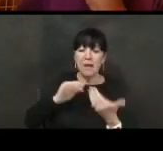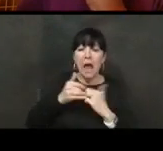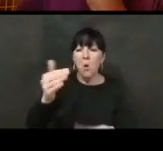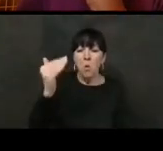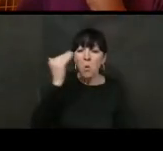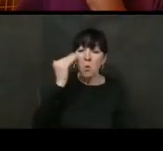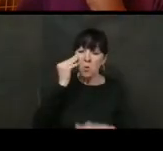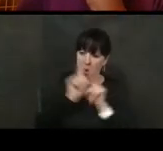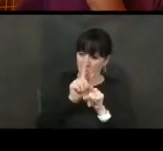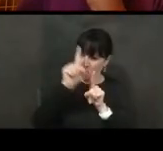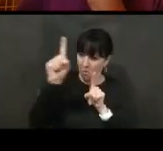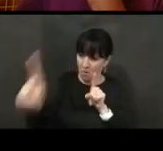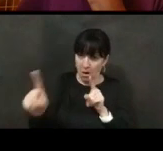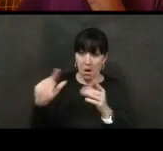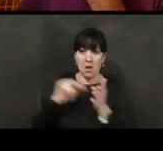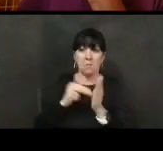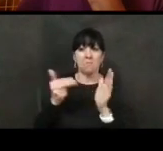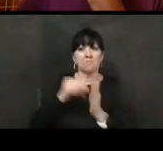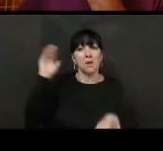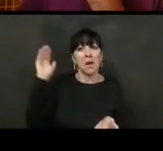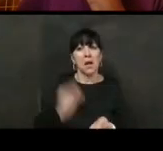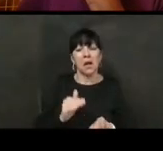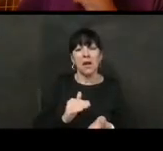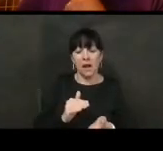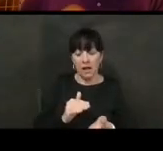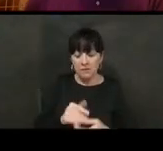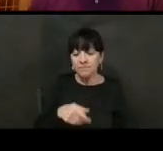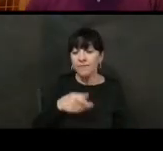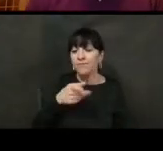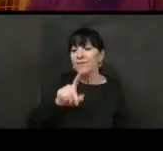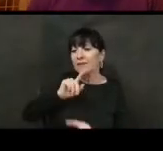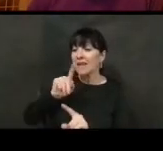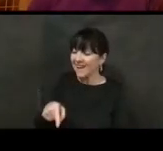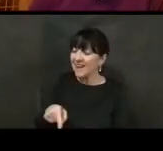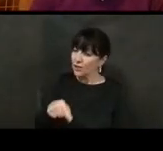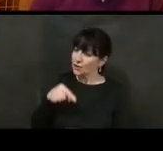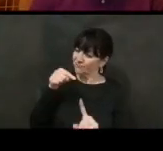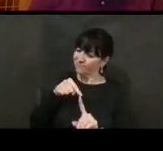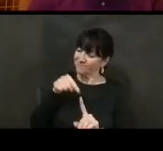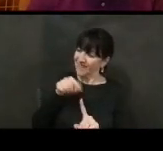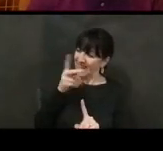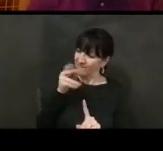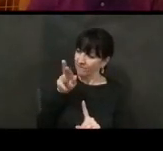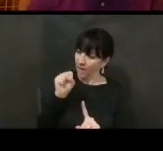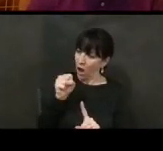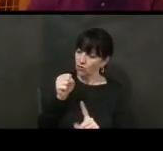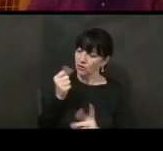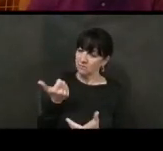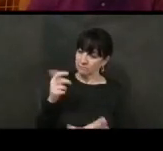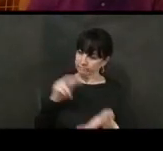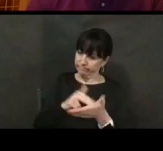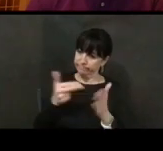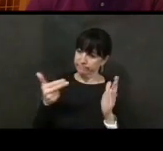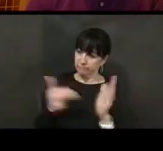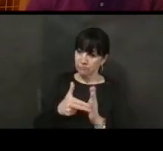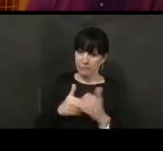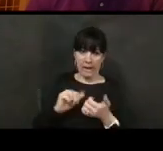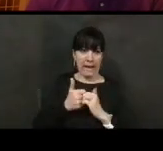virus. It spreads from person to person. Typically, people are going to be about 6 feet apart, and it's spread